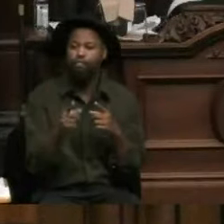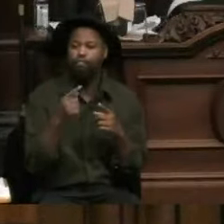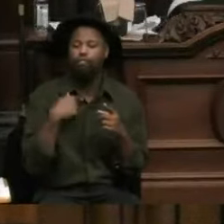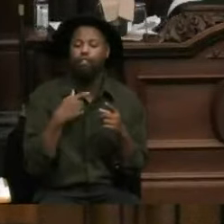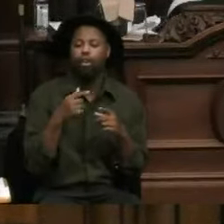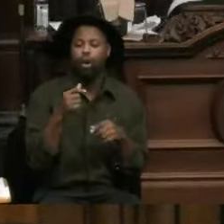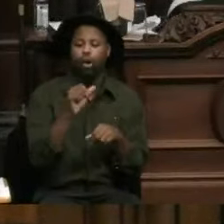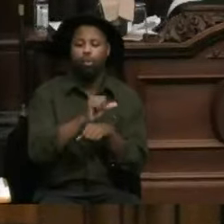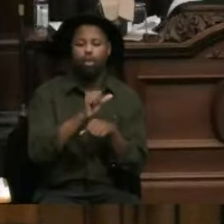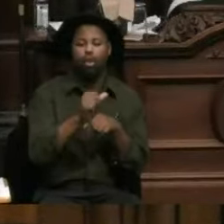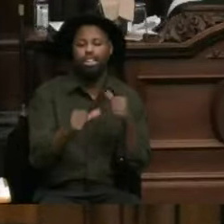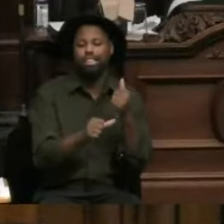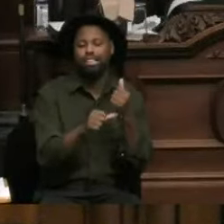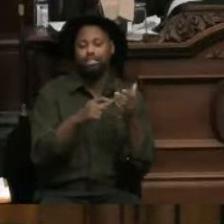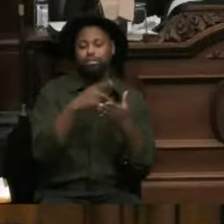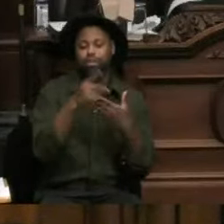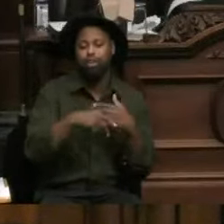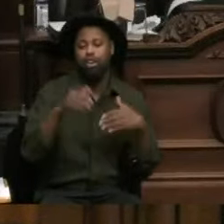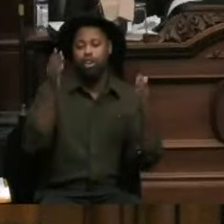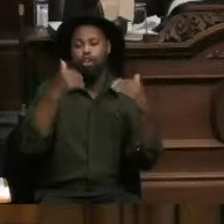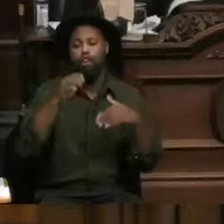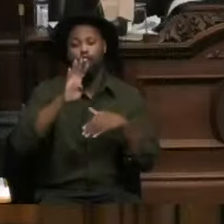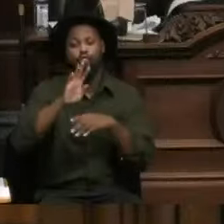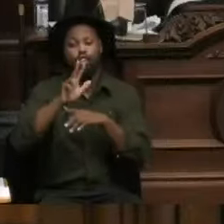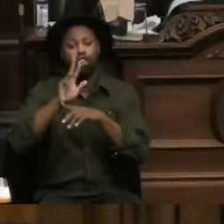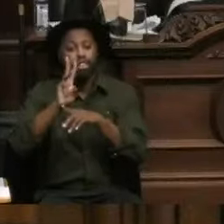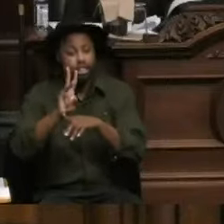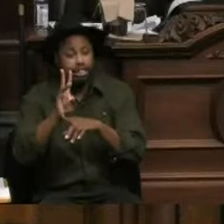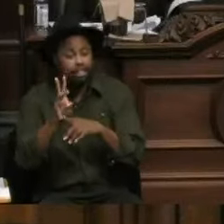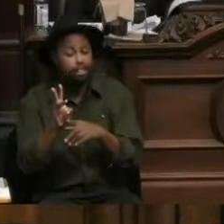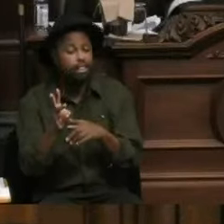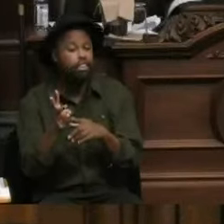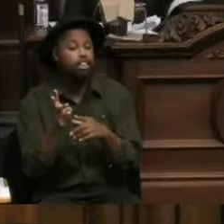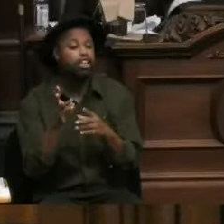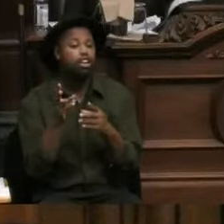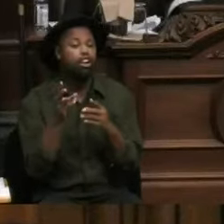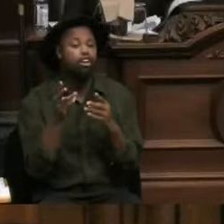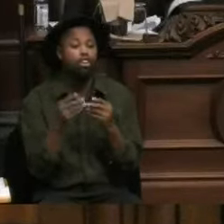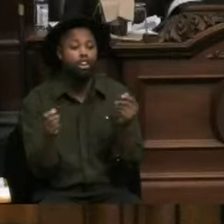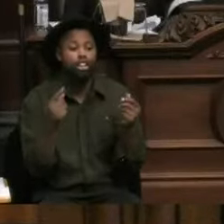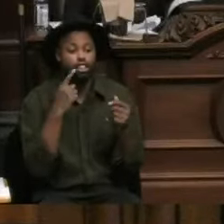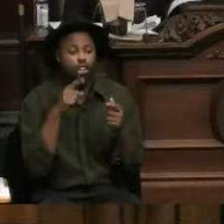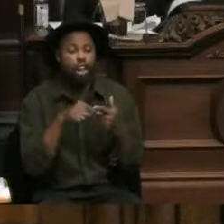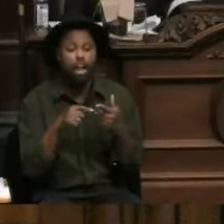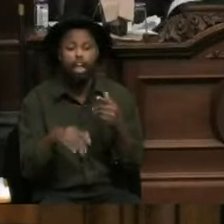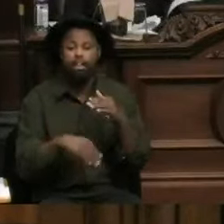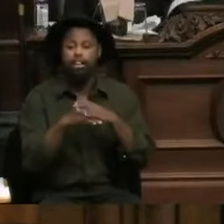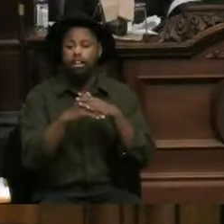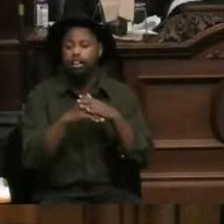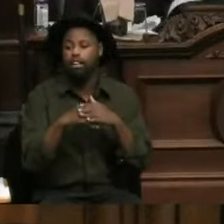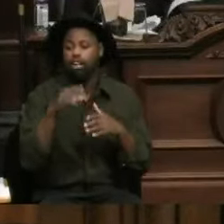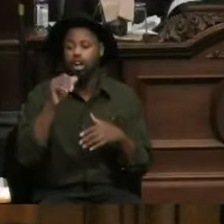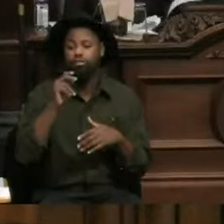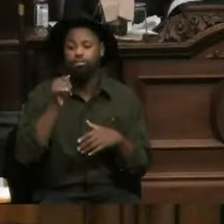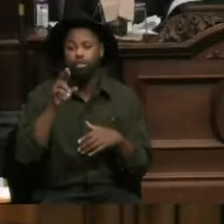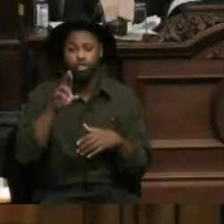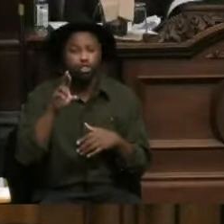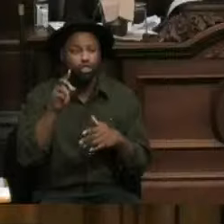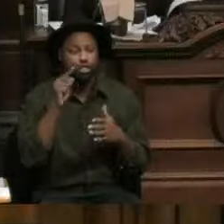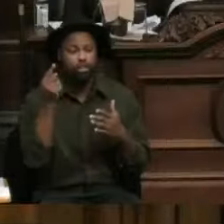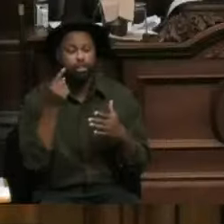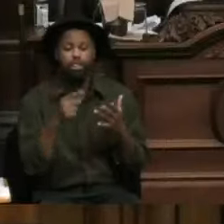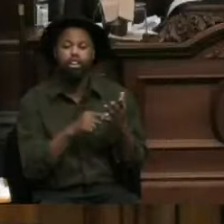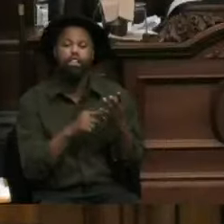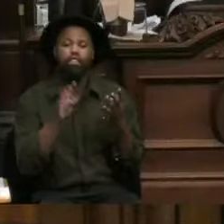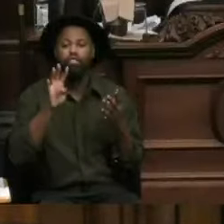program. Introductory number 436, resolution establishing the maximum number of commissioners of deeds. Introductory number